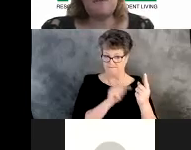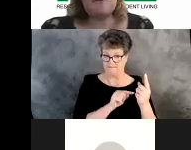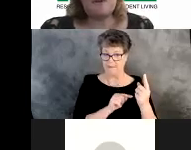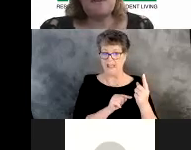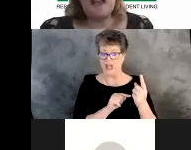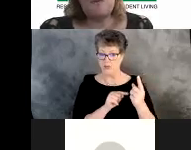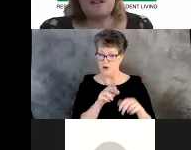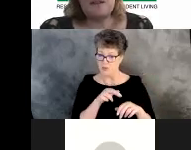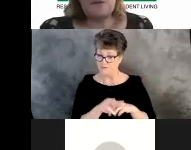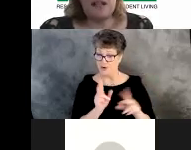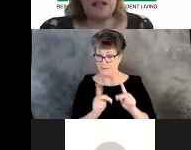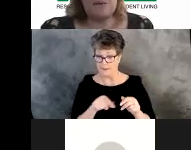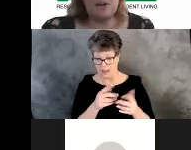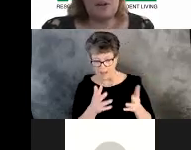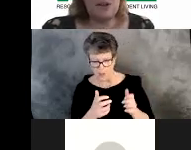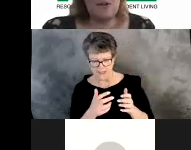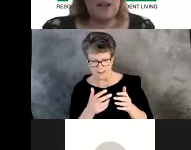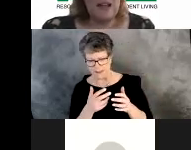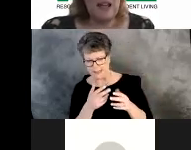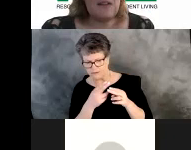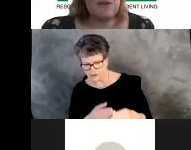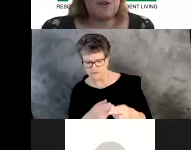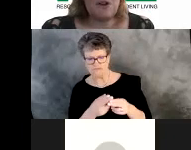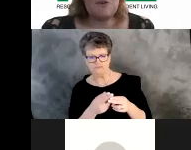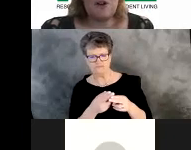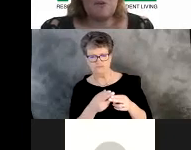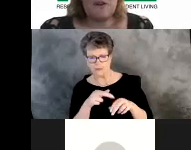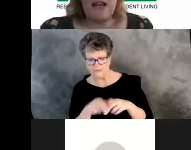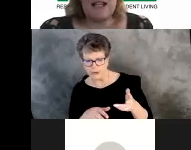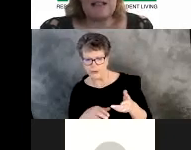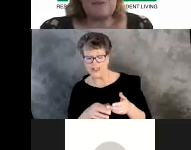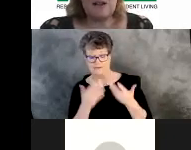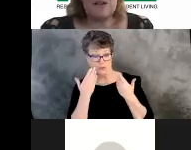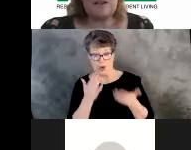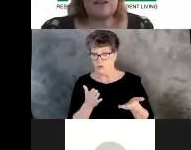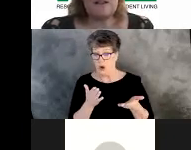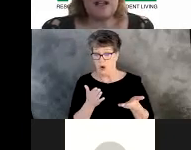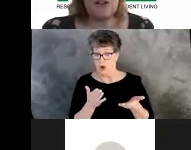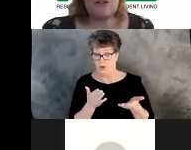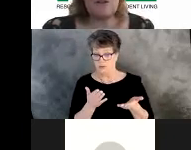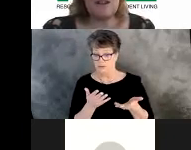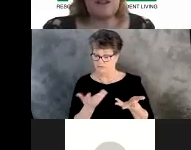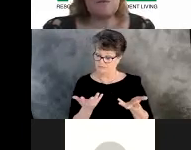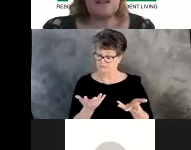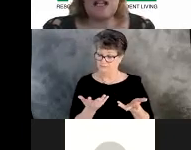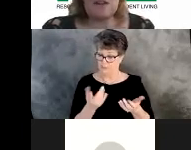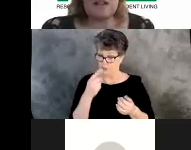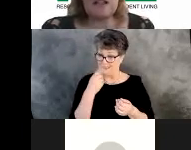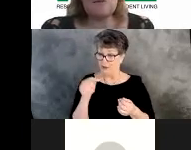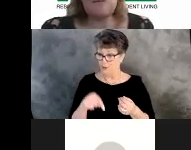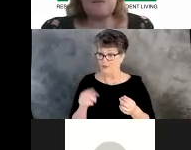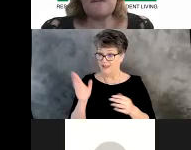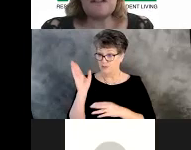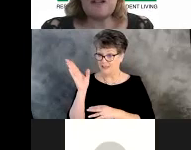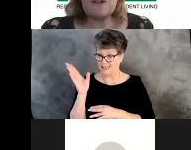to people the way they want to be treated and referred to. And if you don't know what that is, we always tell you in these presentations to